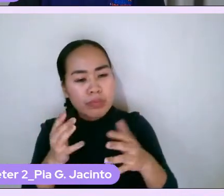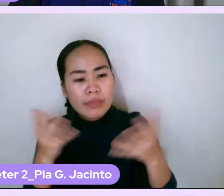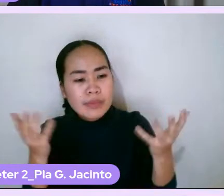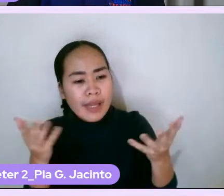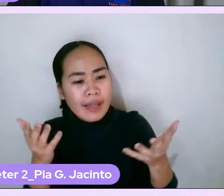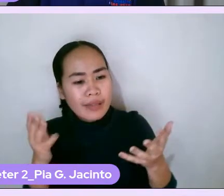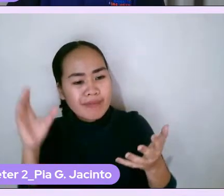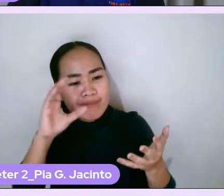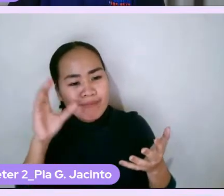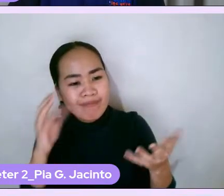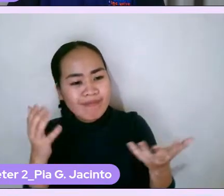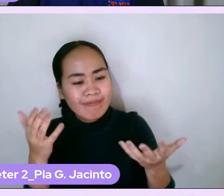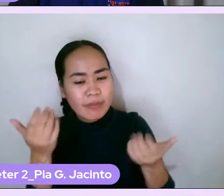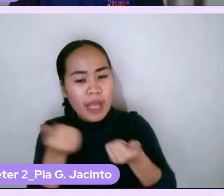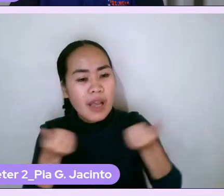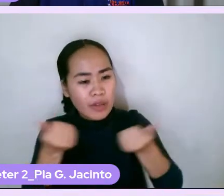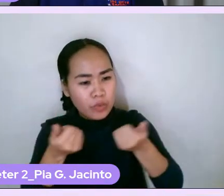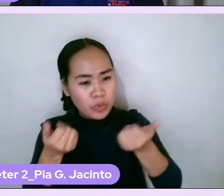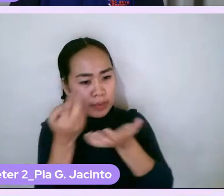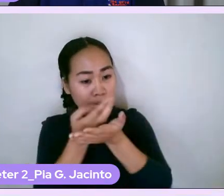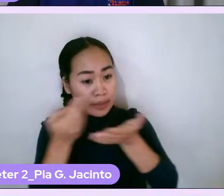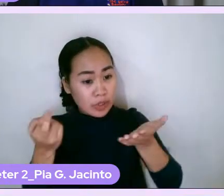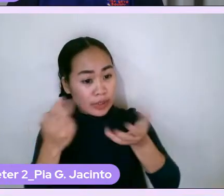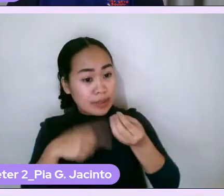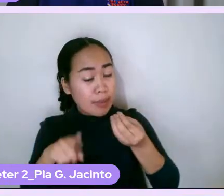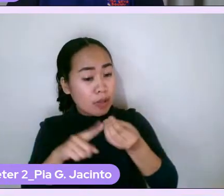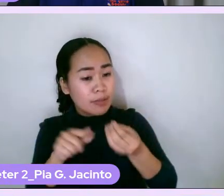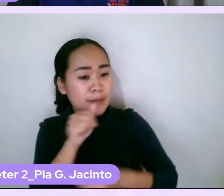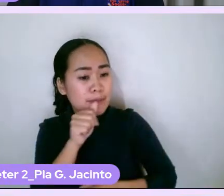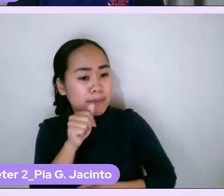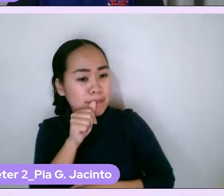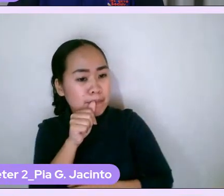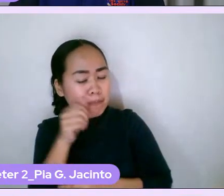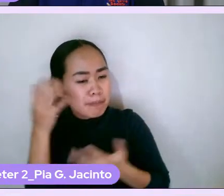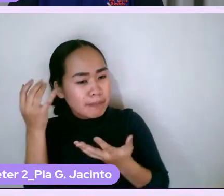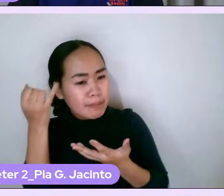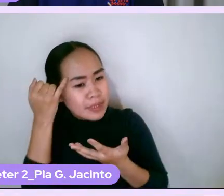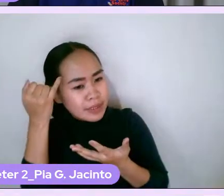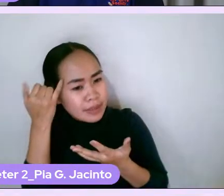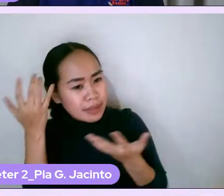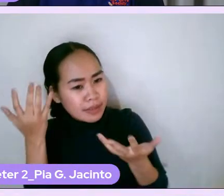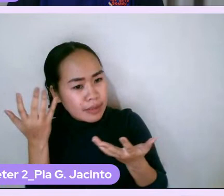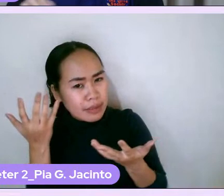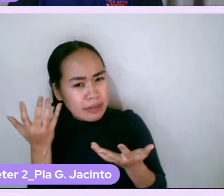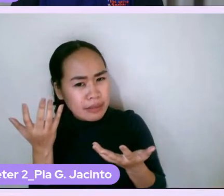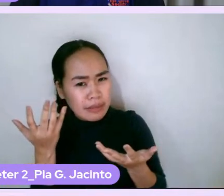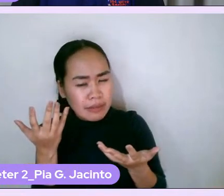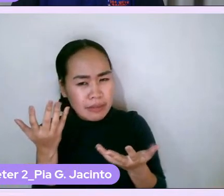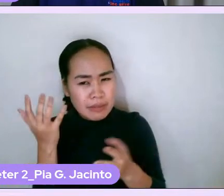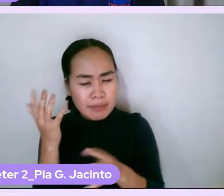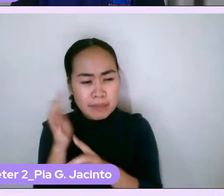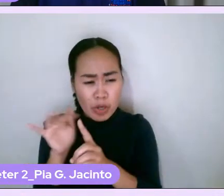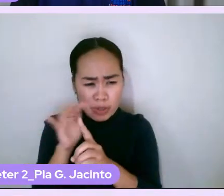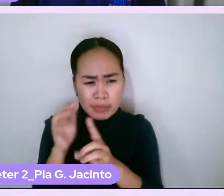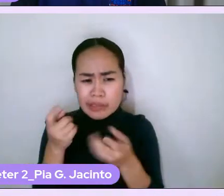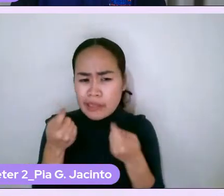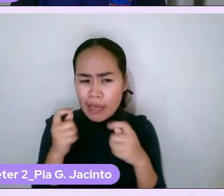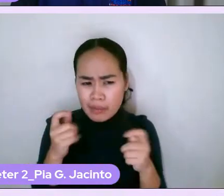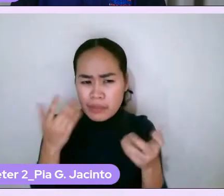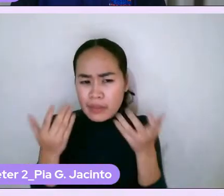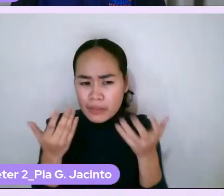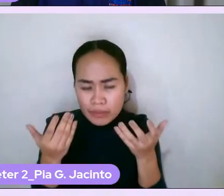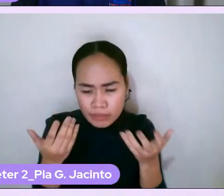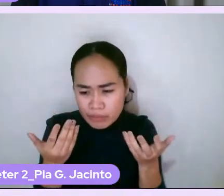No, as from speaking from the private sector perspective naman, actually I think we try to scout out